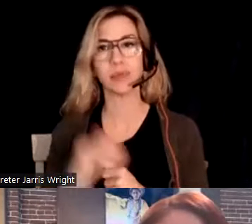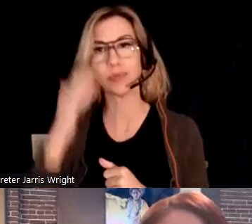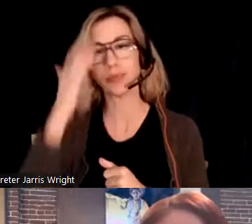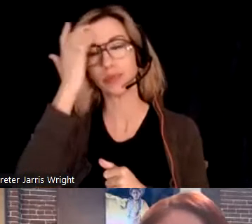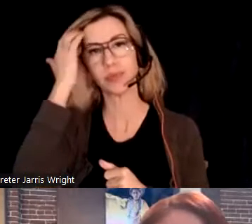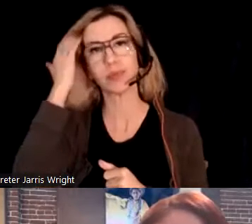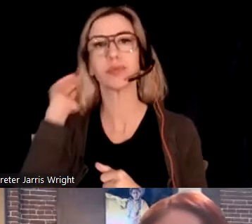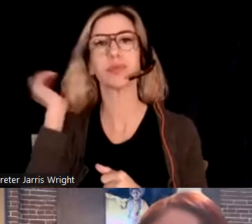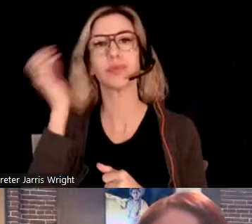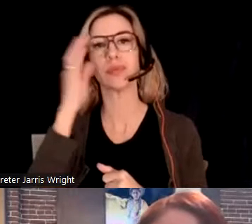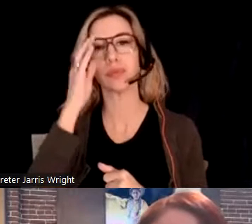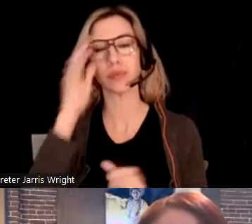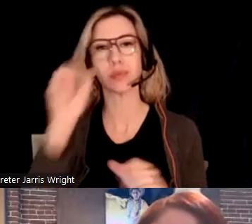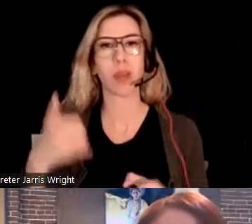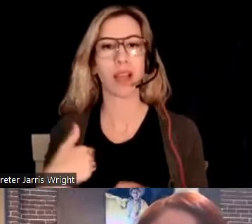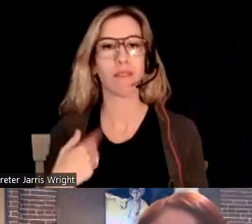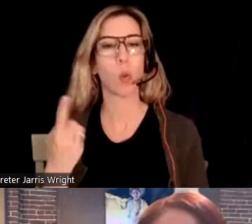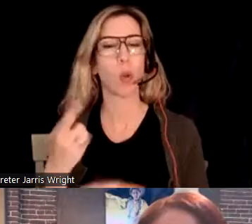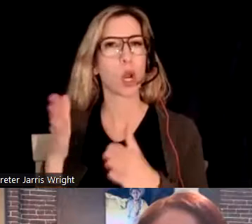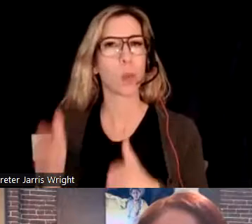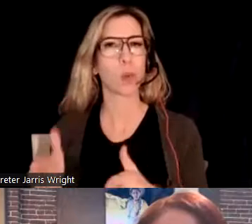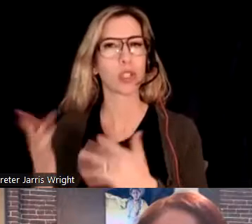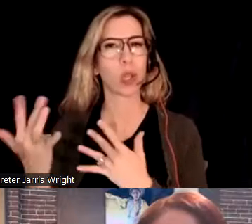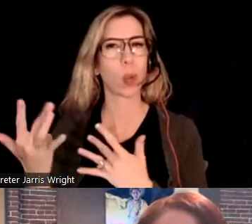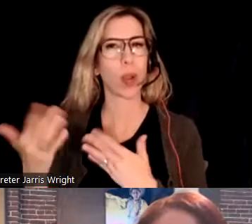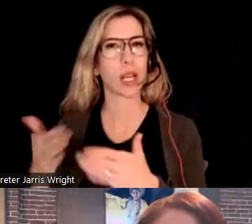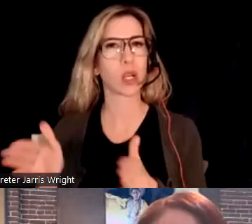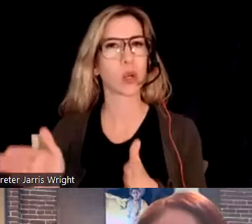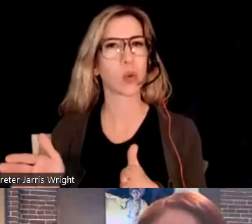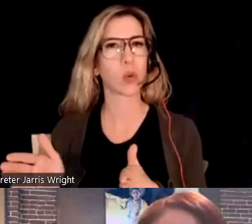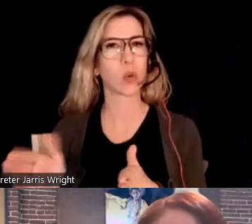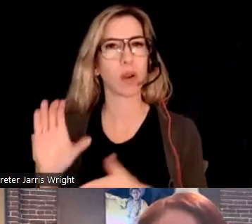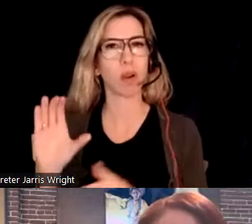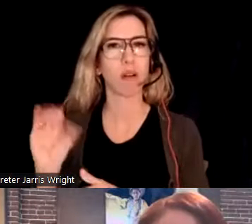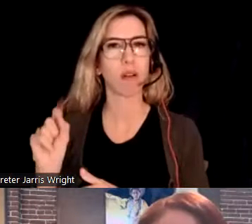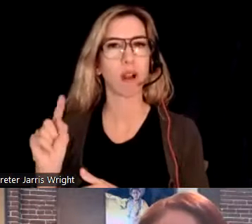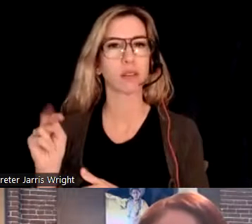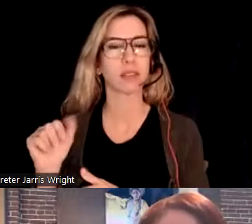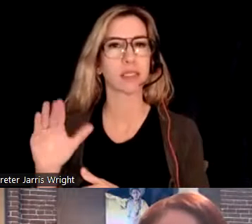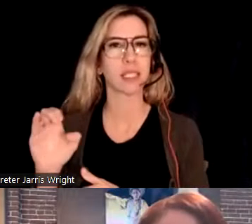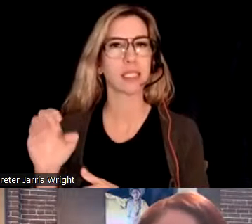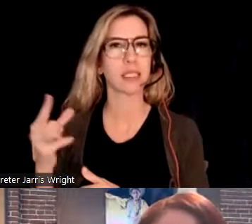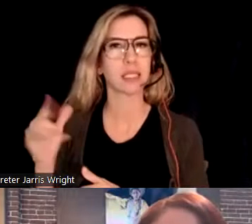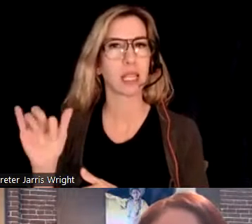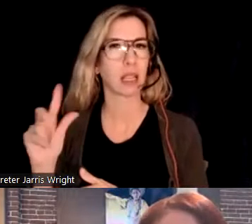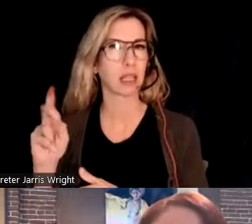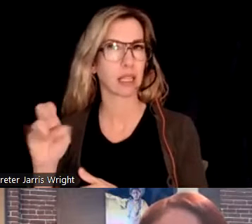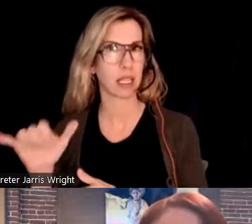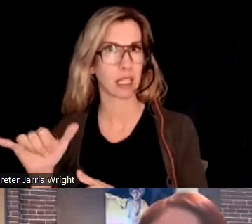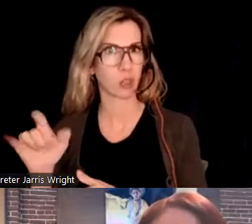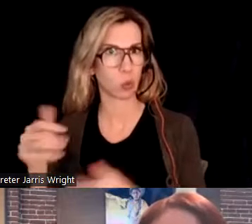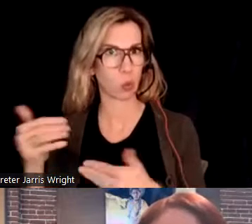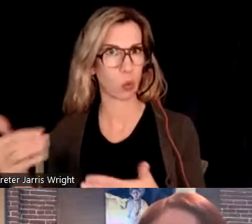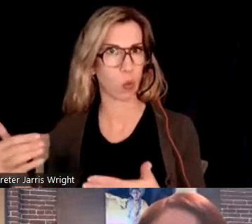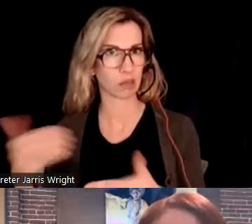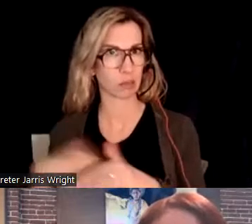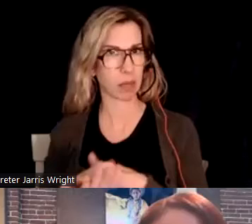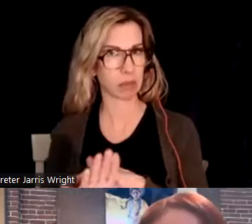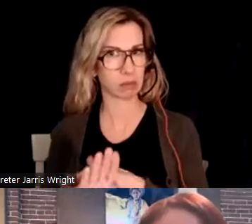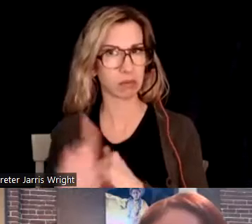do have a person in the waiting room, Constance Gilkey. Shall I admit them?